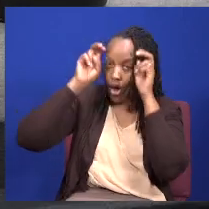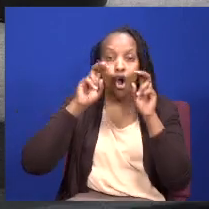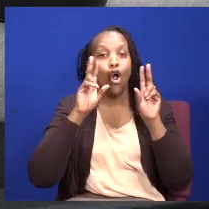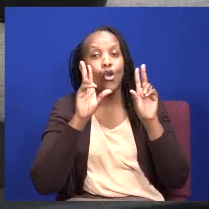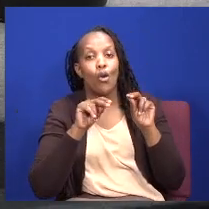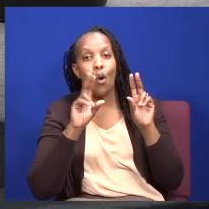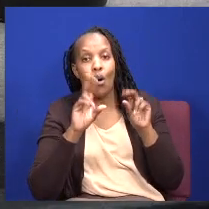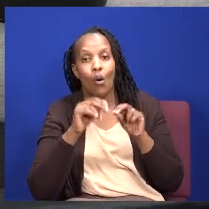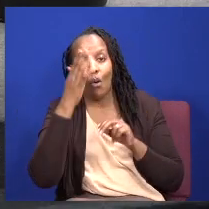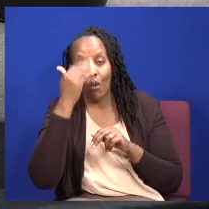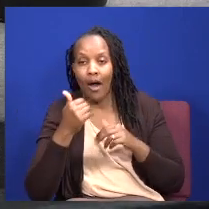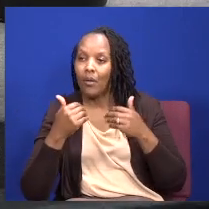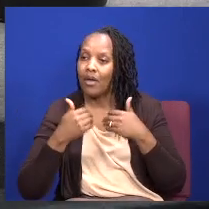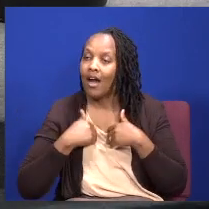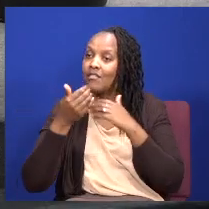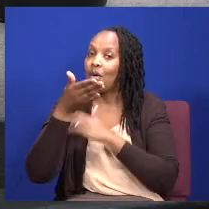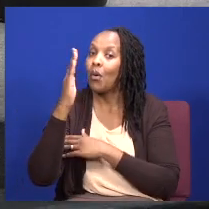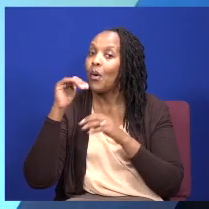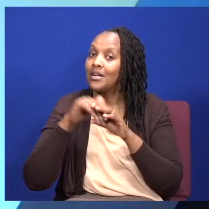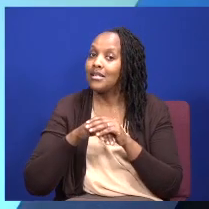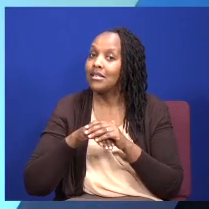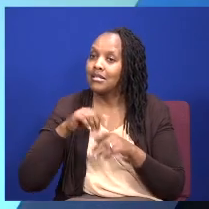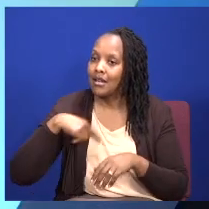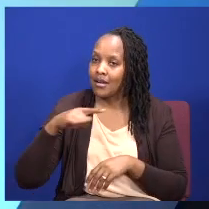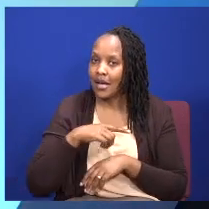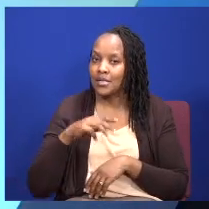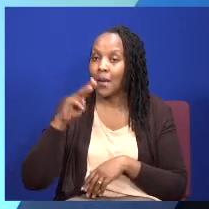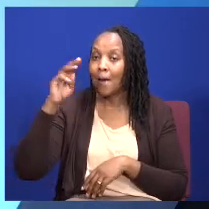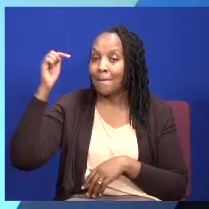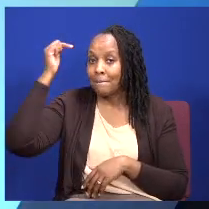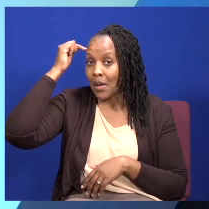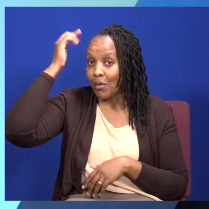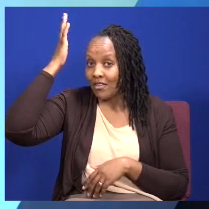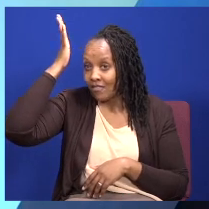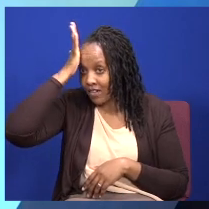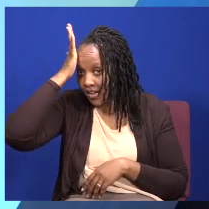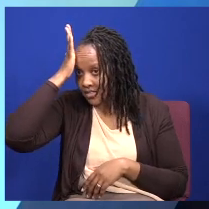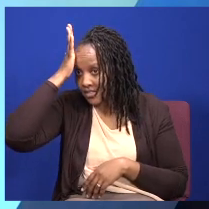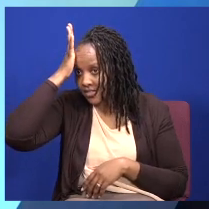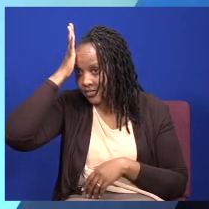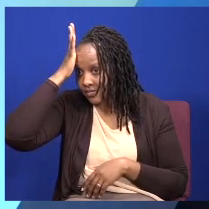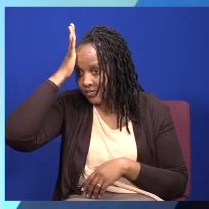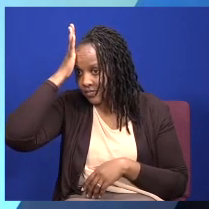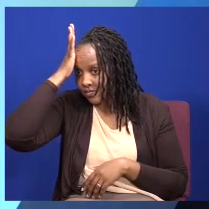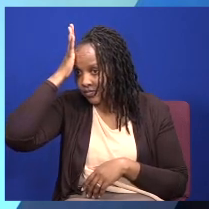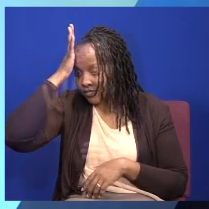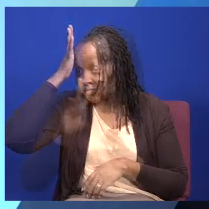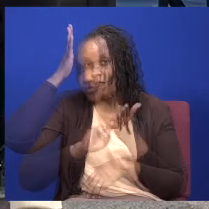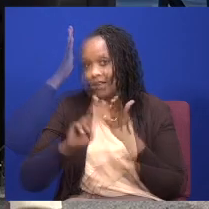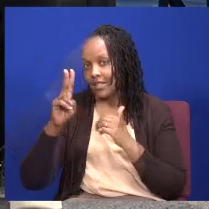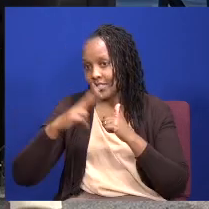have God in us. Our memory verse tells us, which comes from James chapter 4, verse 7, says,